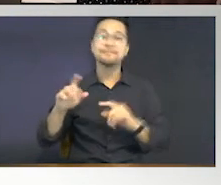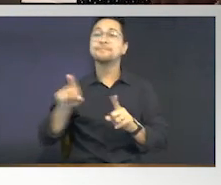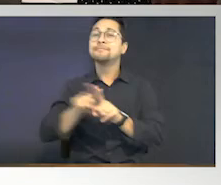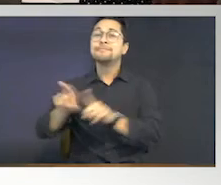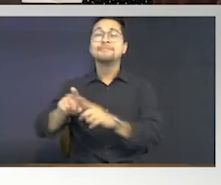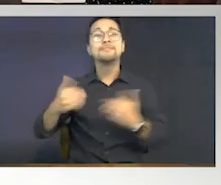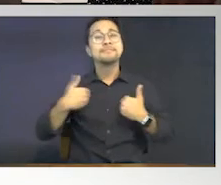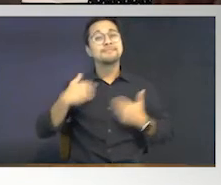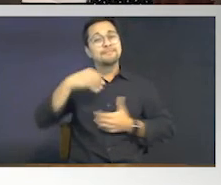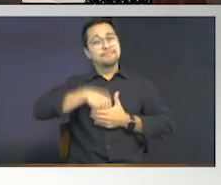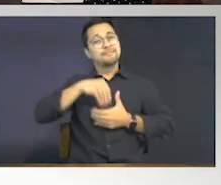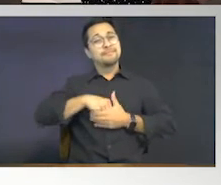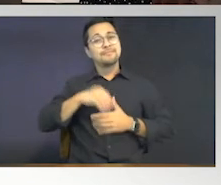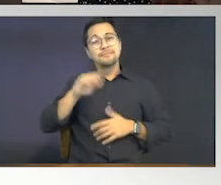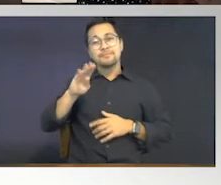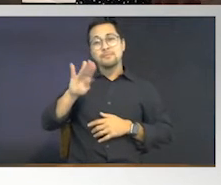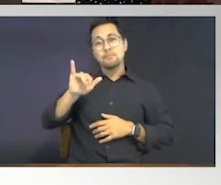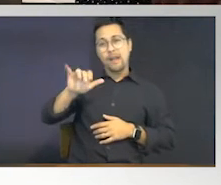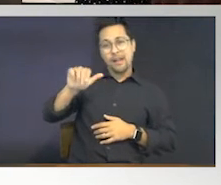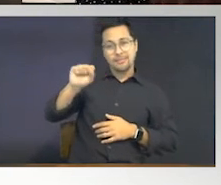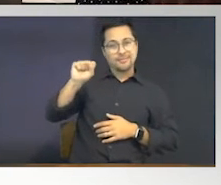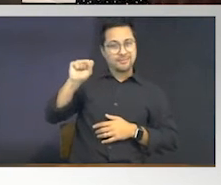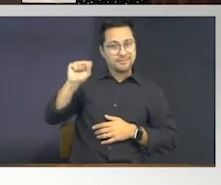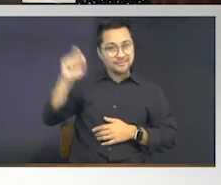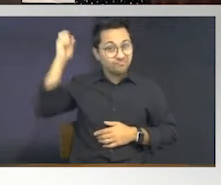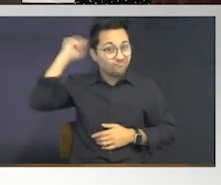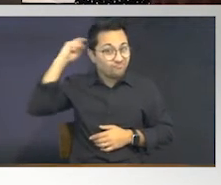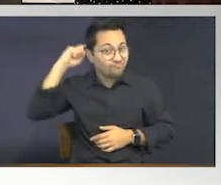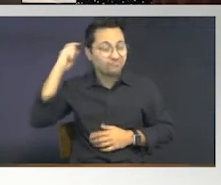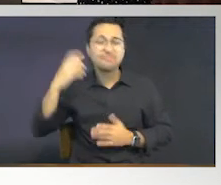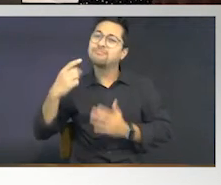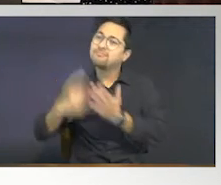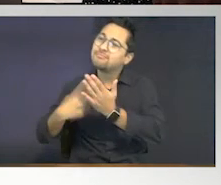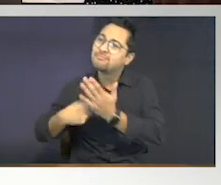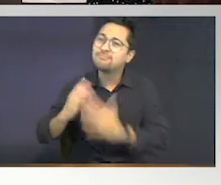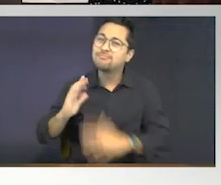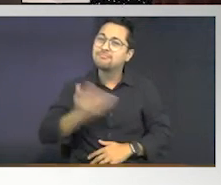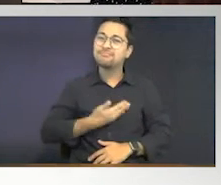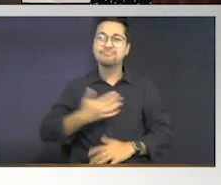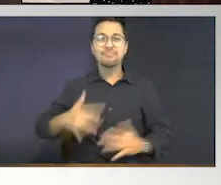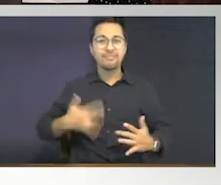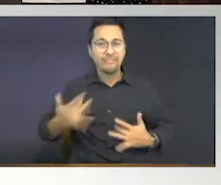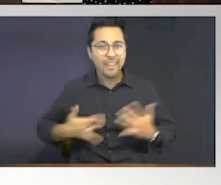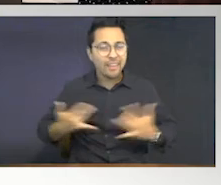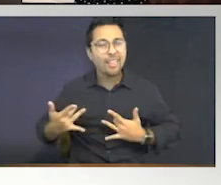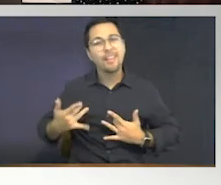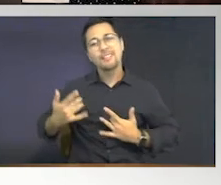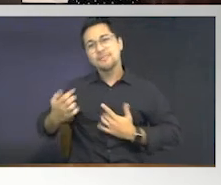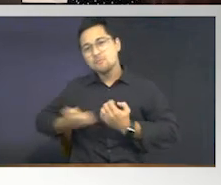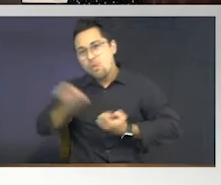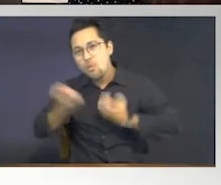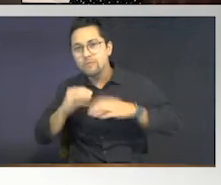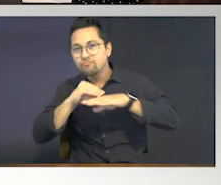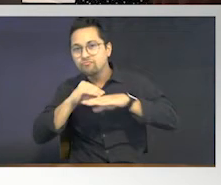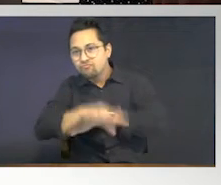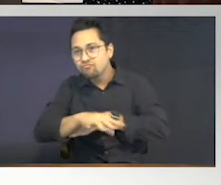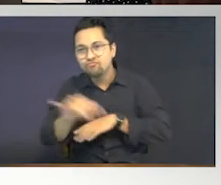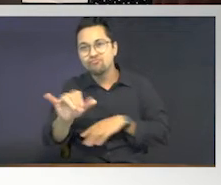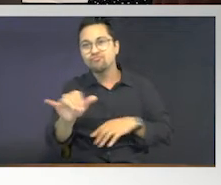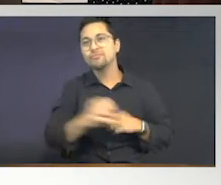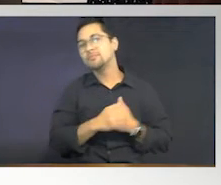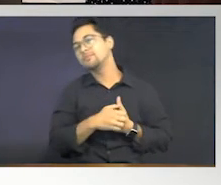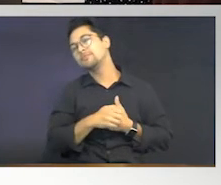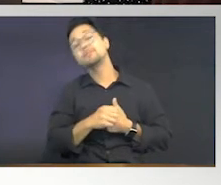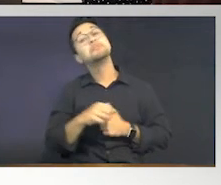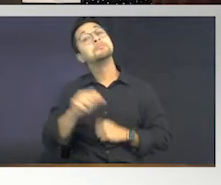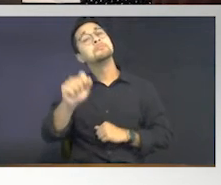internal biases when we're doing things. So sometimes our feelings and emotions come into all of that. And then,